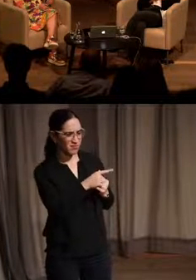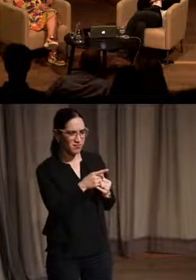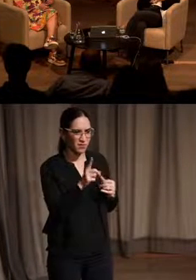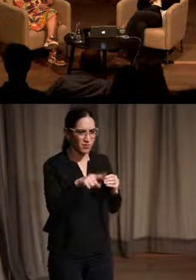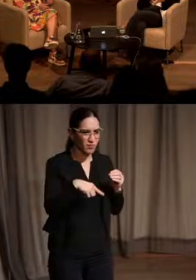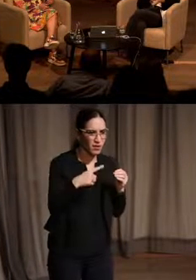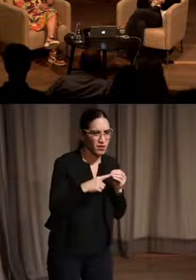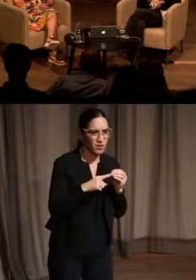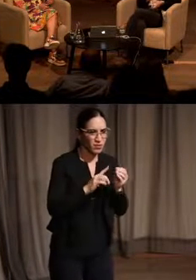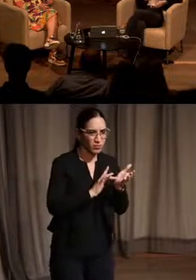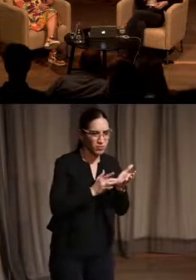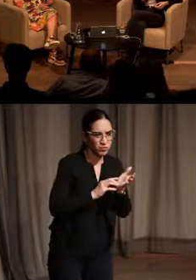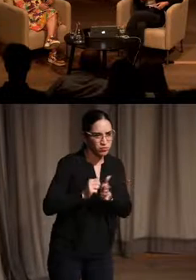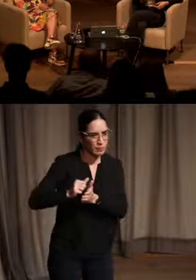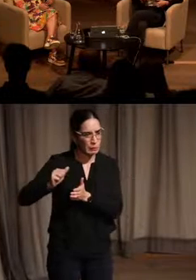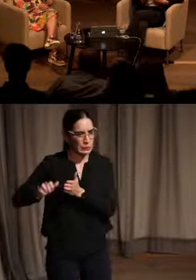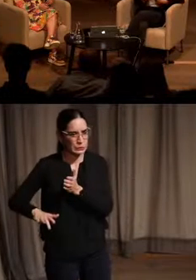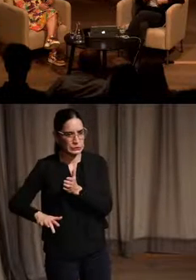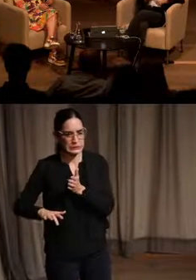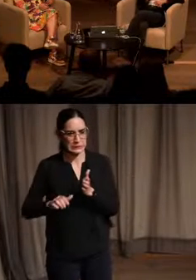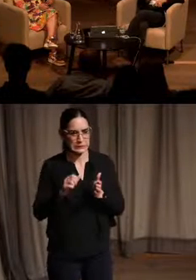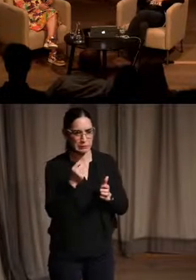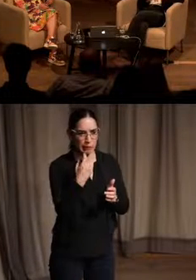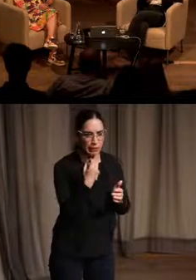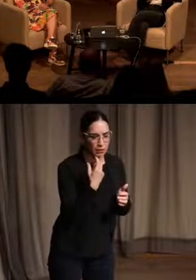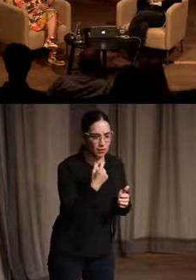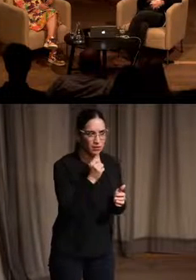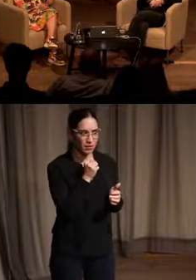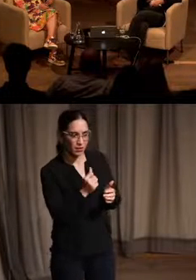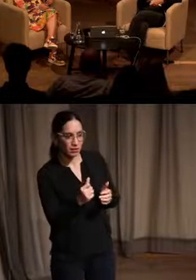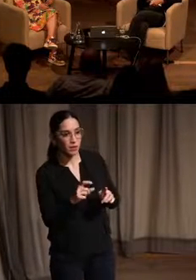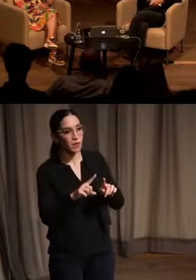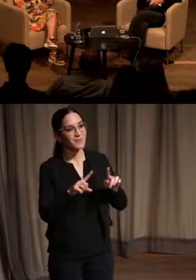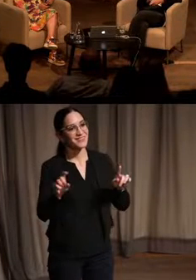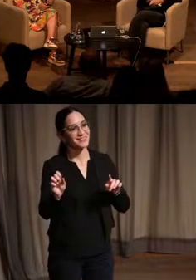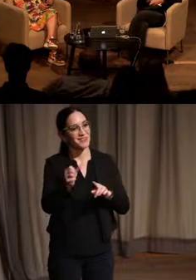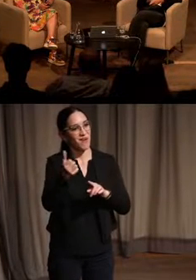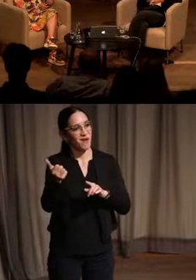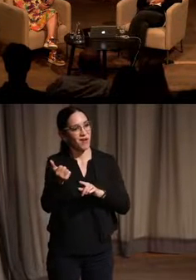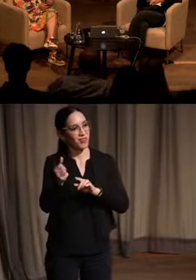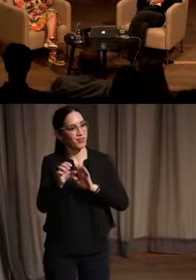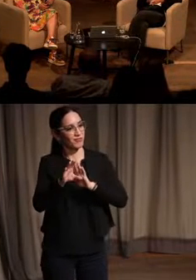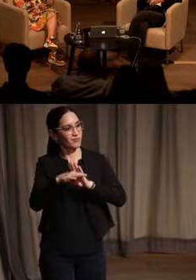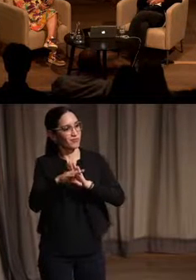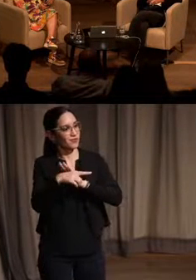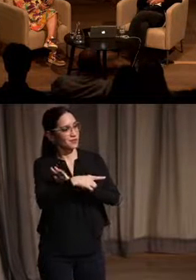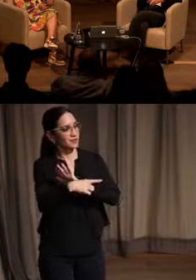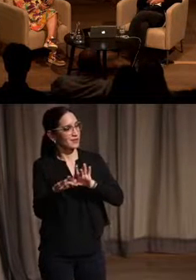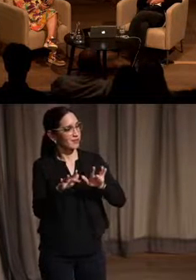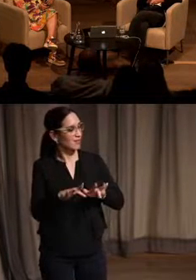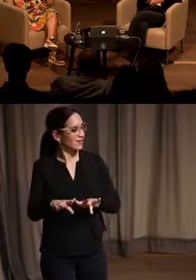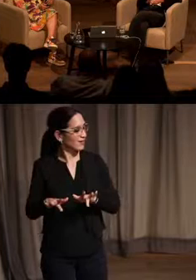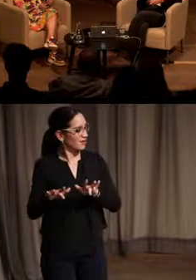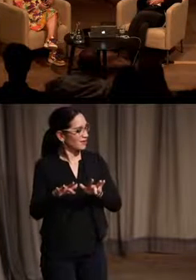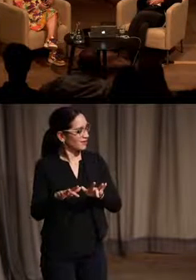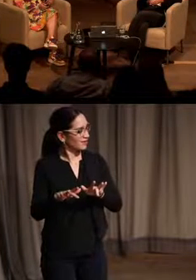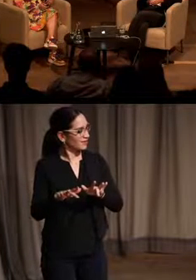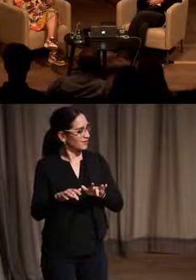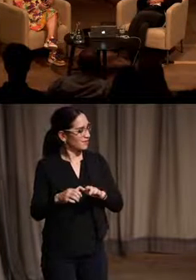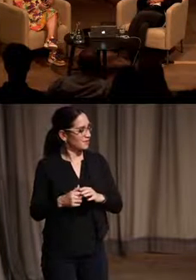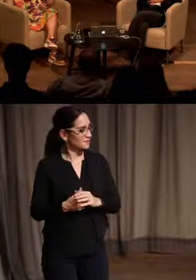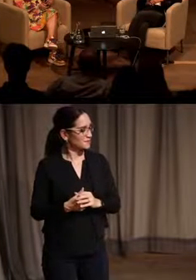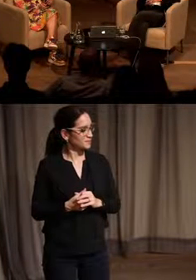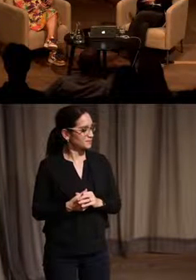now I'm like, of course it's about that too. You know, and then there's another video, maybe we can play the one with my face. With the